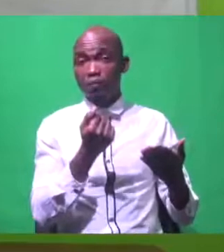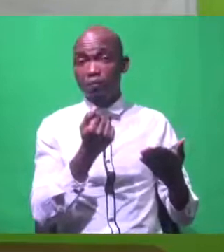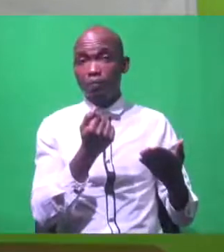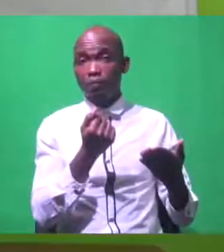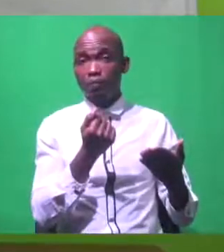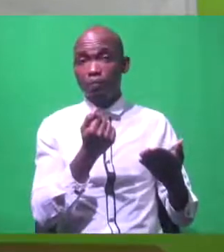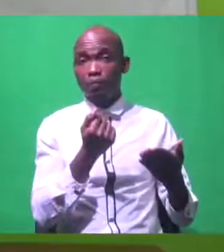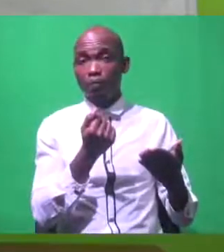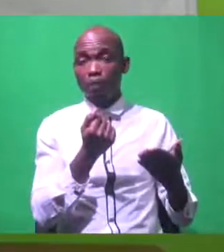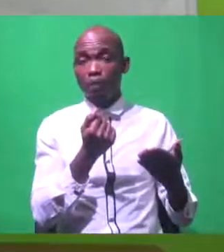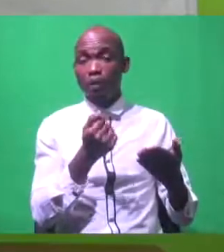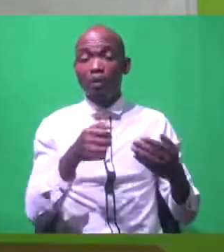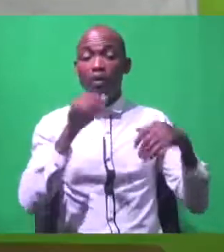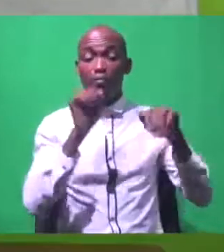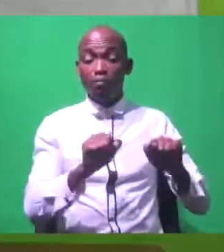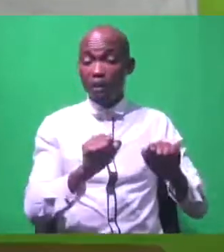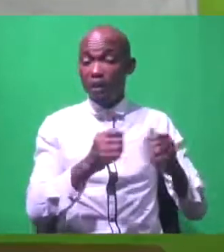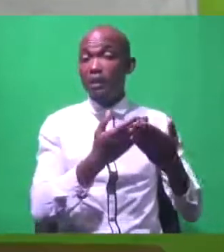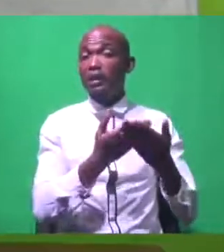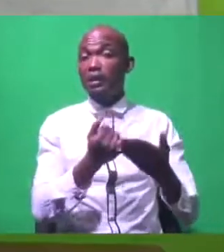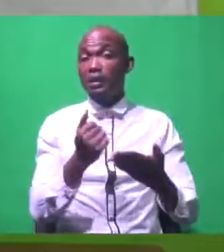There must be a reason behind